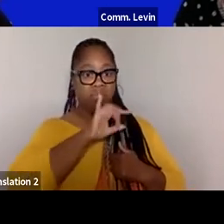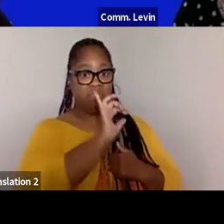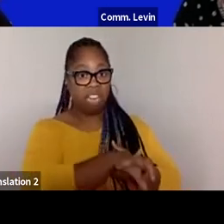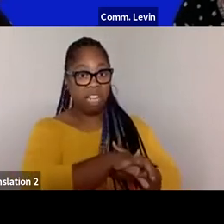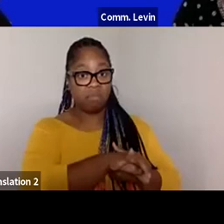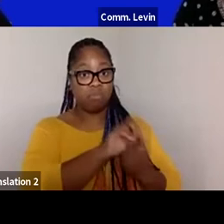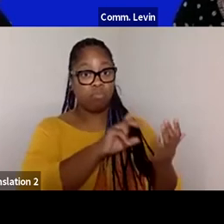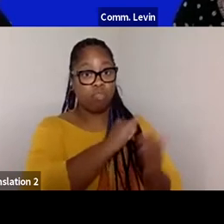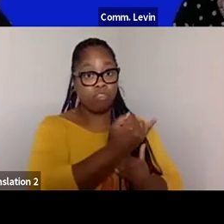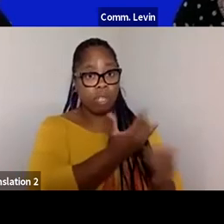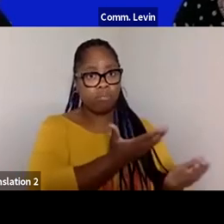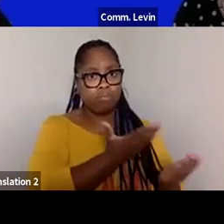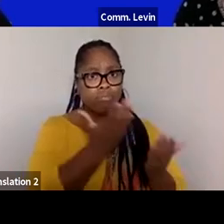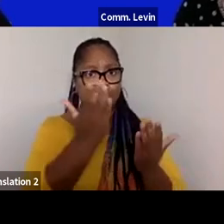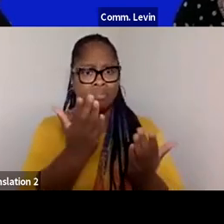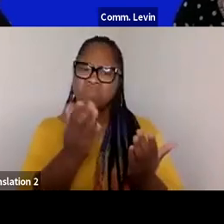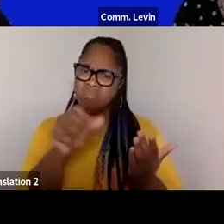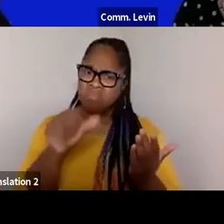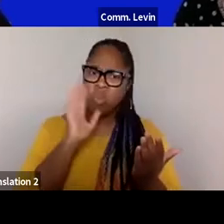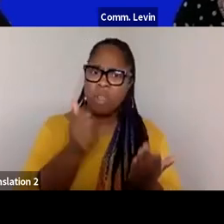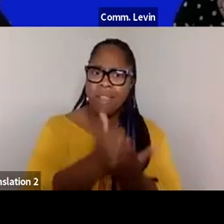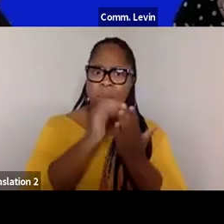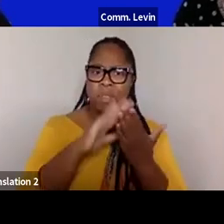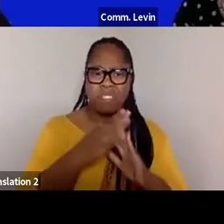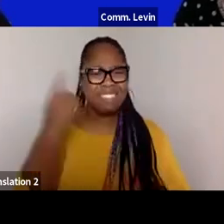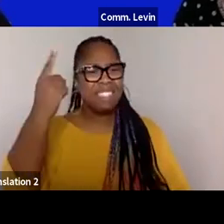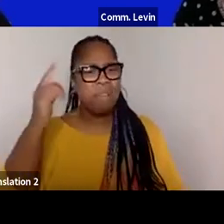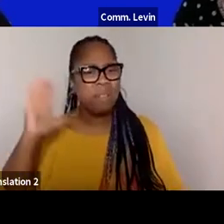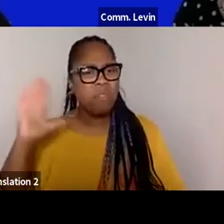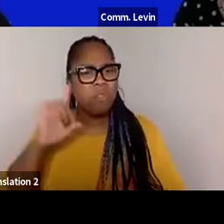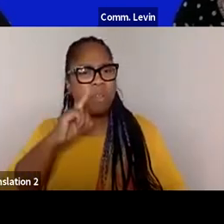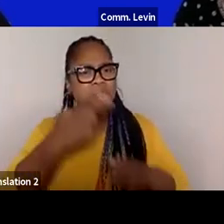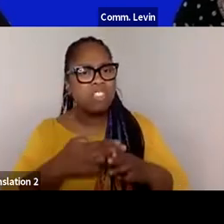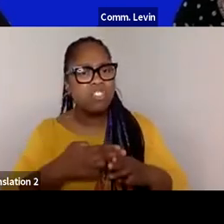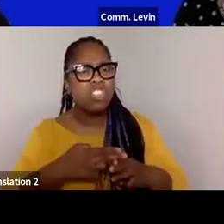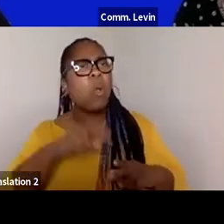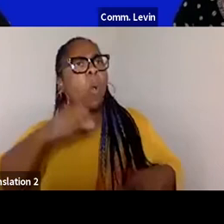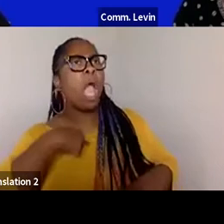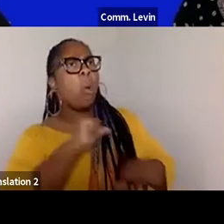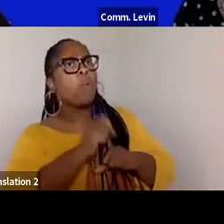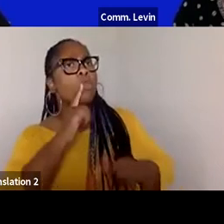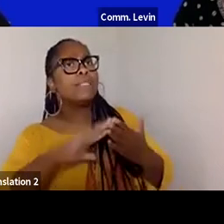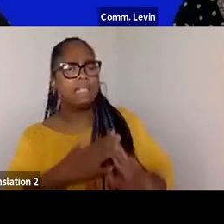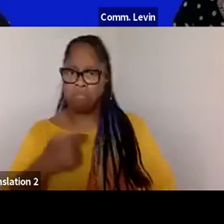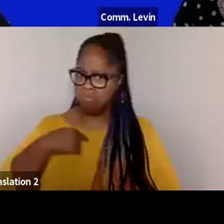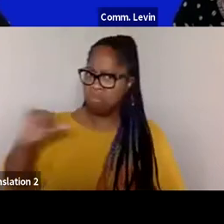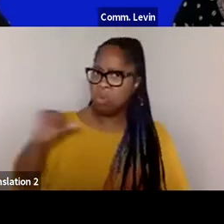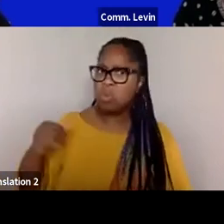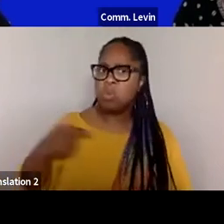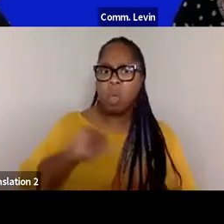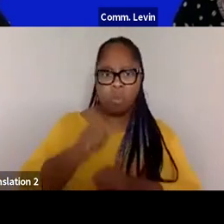project would help the community. I heard someone mention earlier that they worked for the city. I too work for the city. I